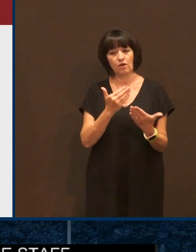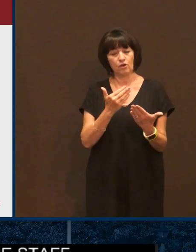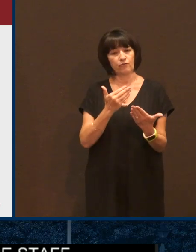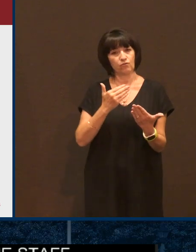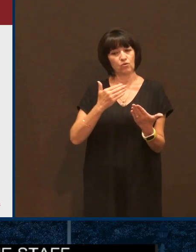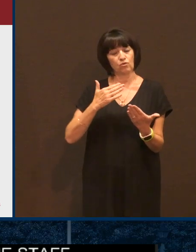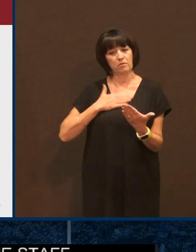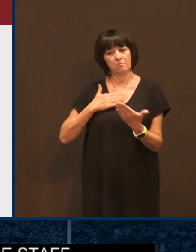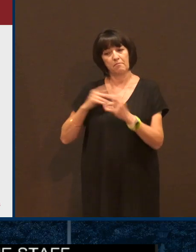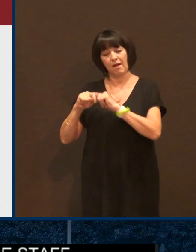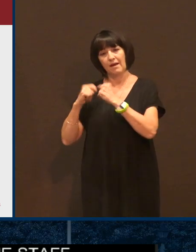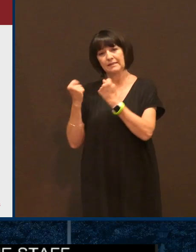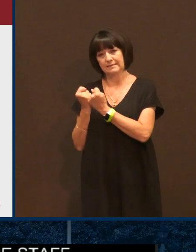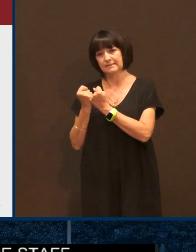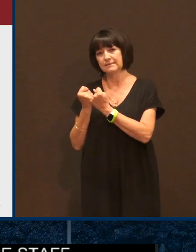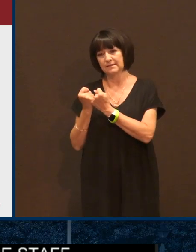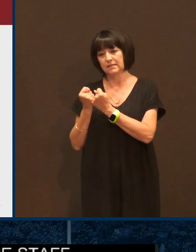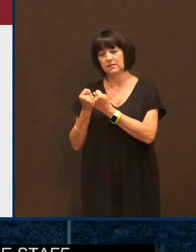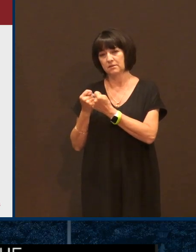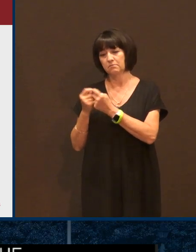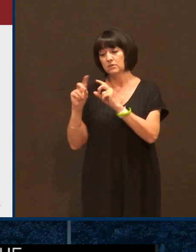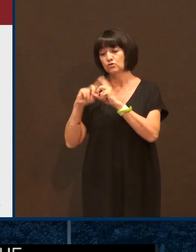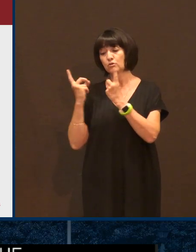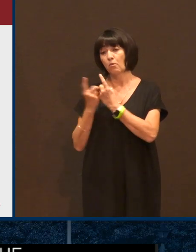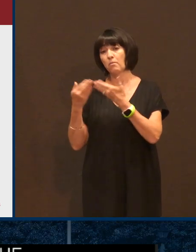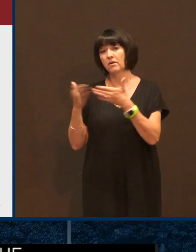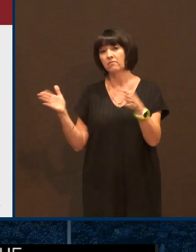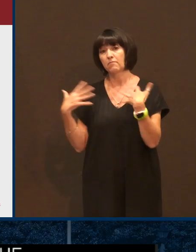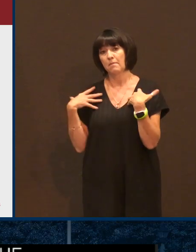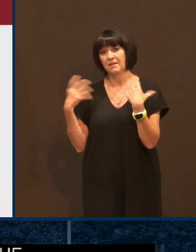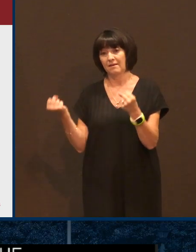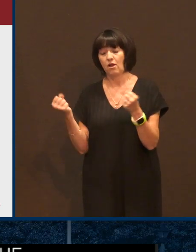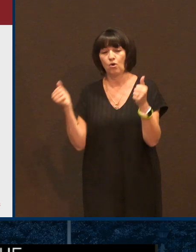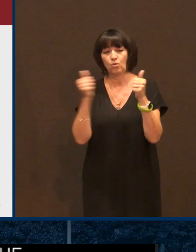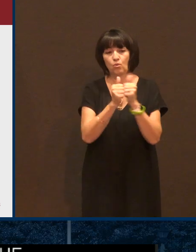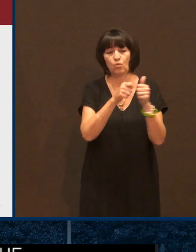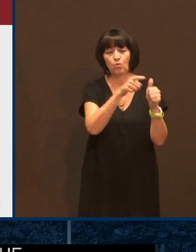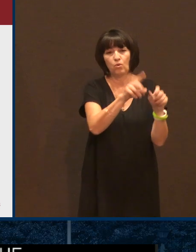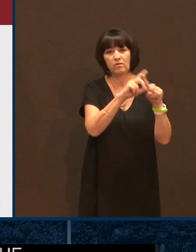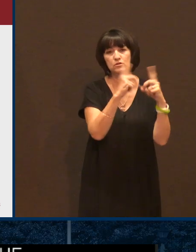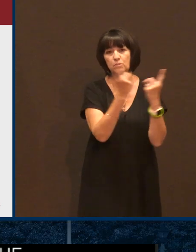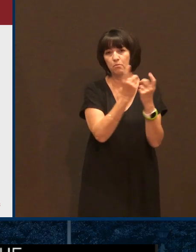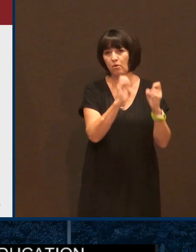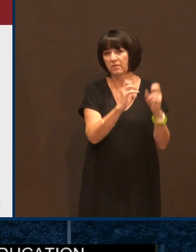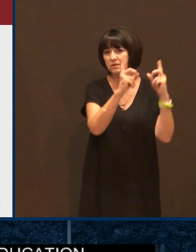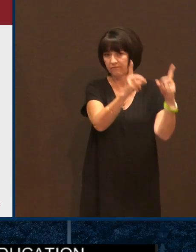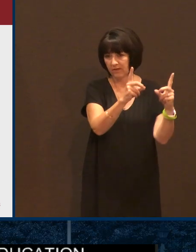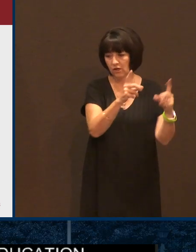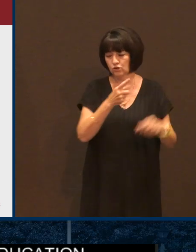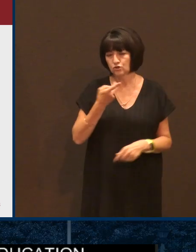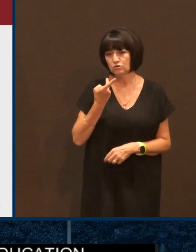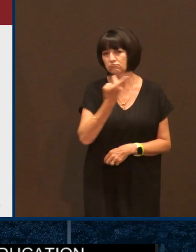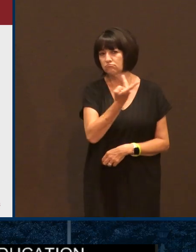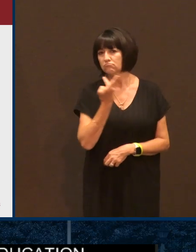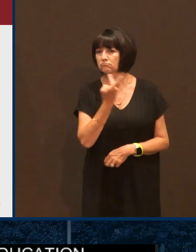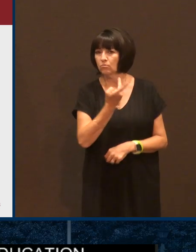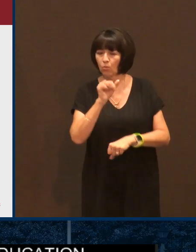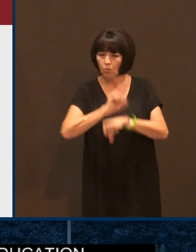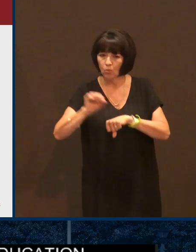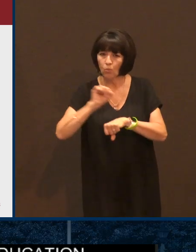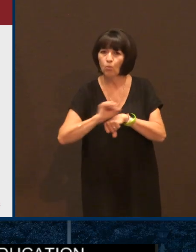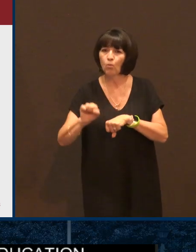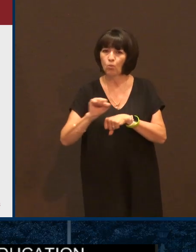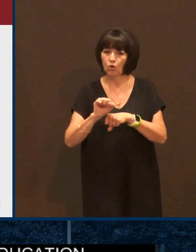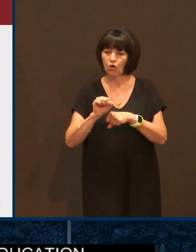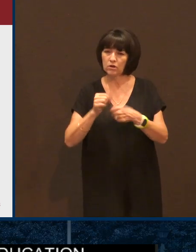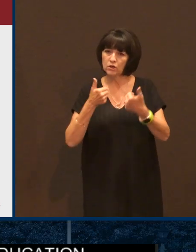of Education, and we have been working very closely with them to determine the best, safest ways